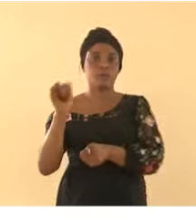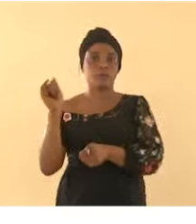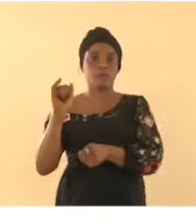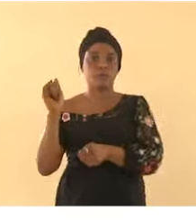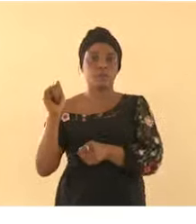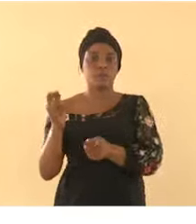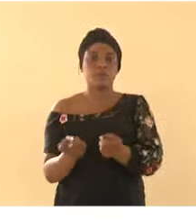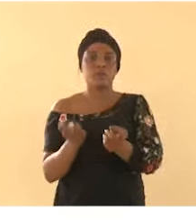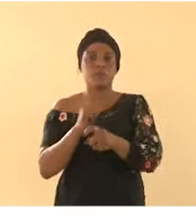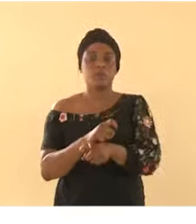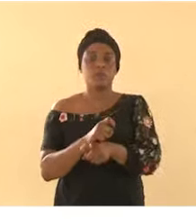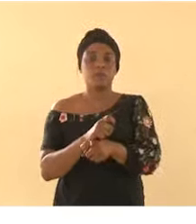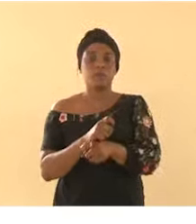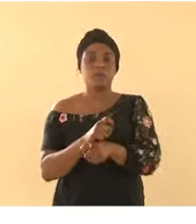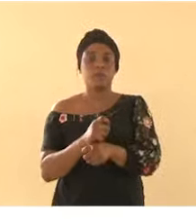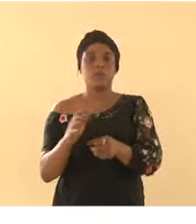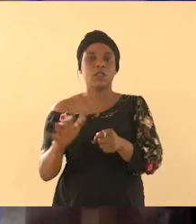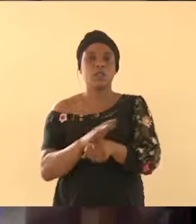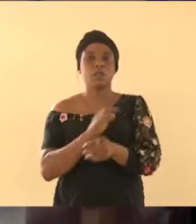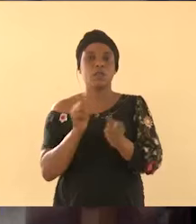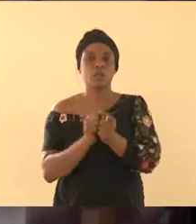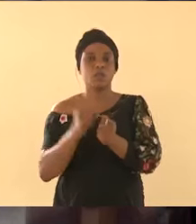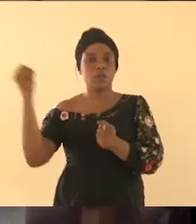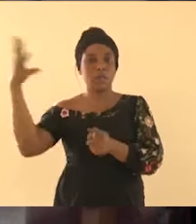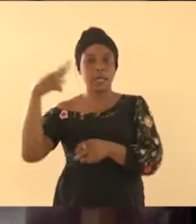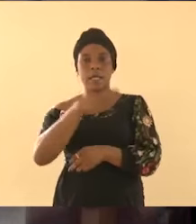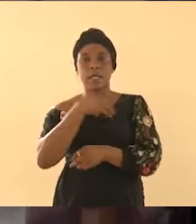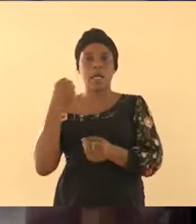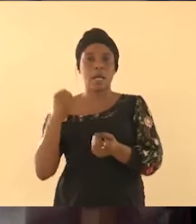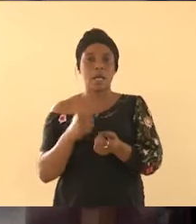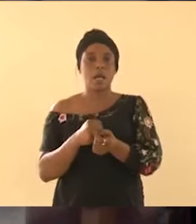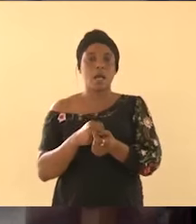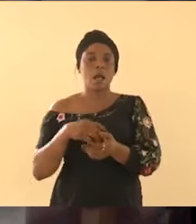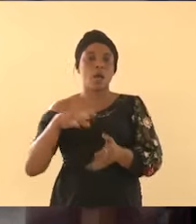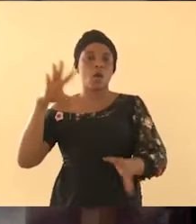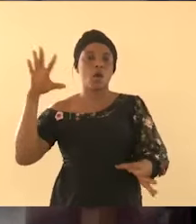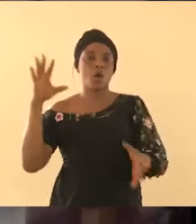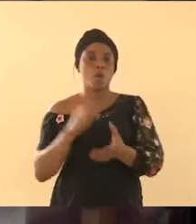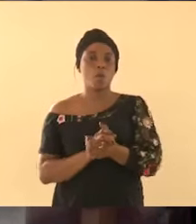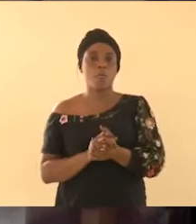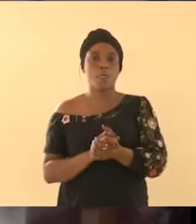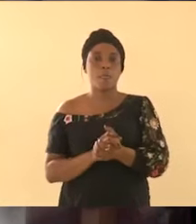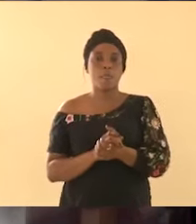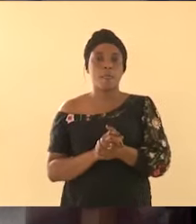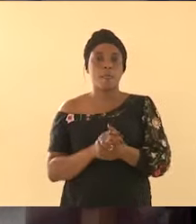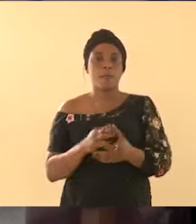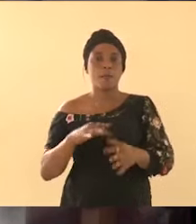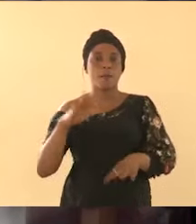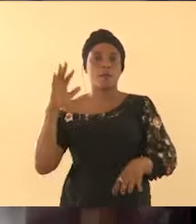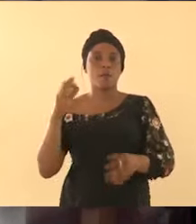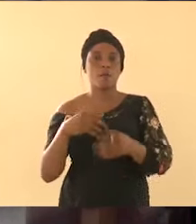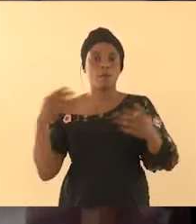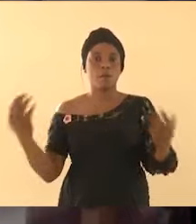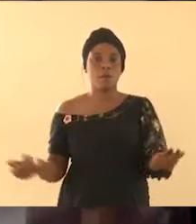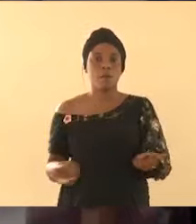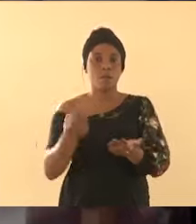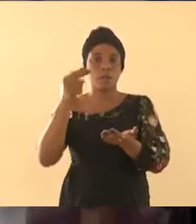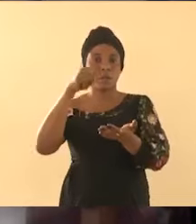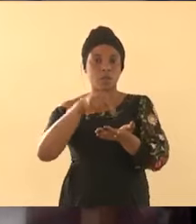Yes, the transfiguration event is filled with light and hope, foreshadowing the light and hope